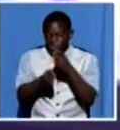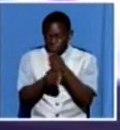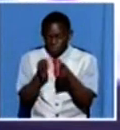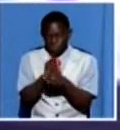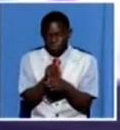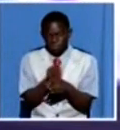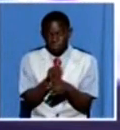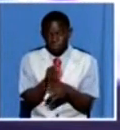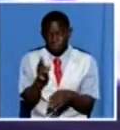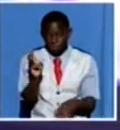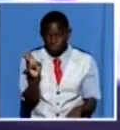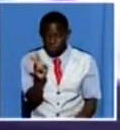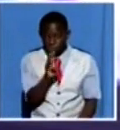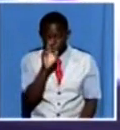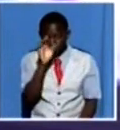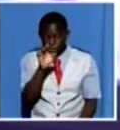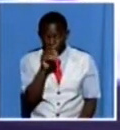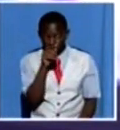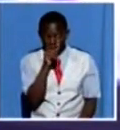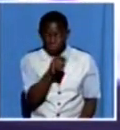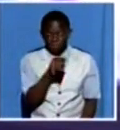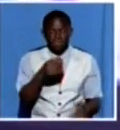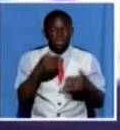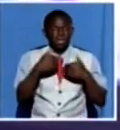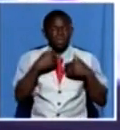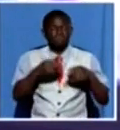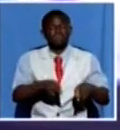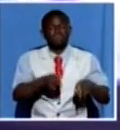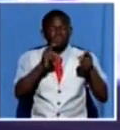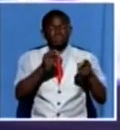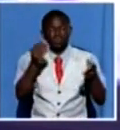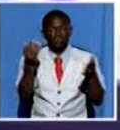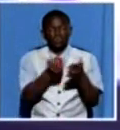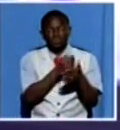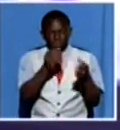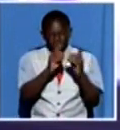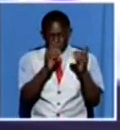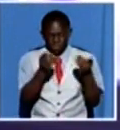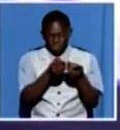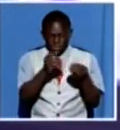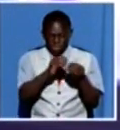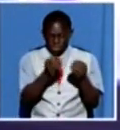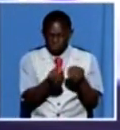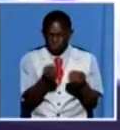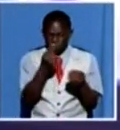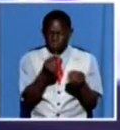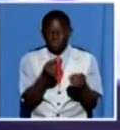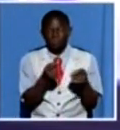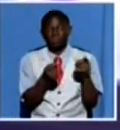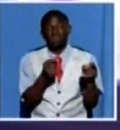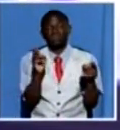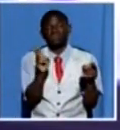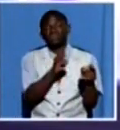highest number of newly created districts, 9. So if you are to talk about district infrastructure, it actually gets